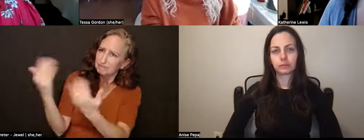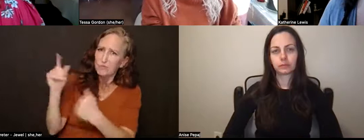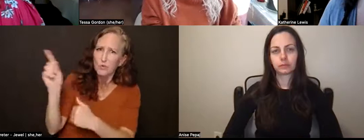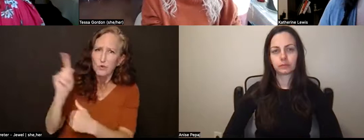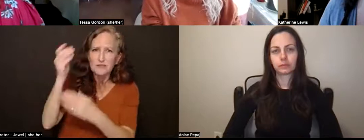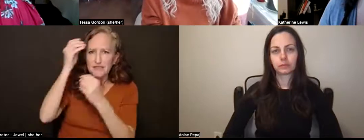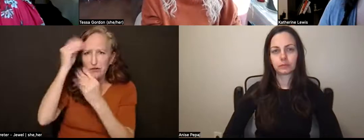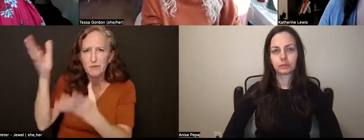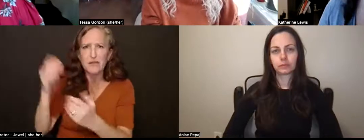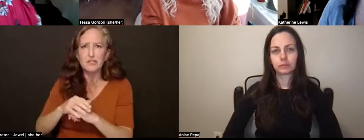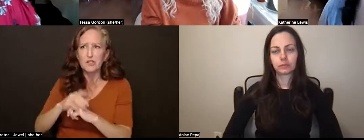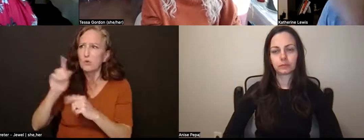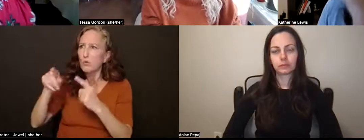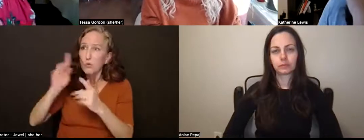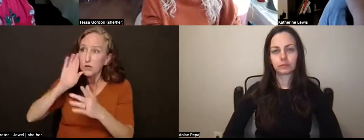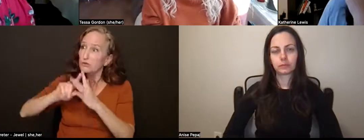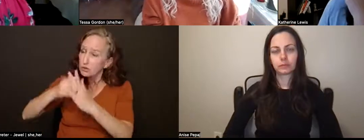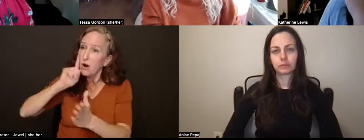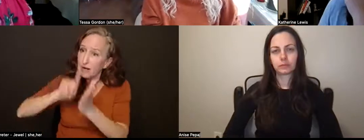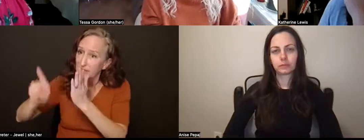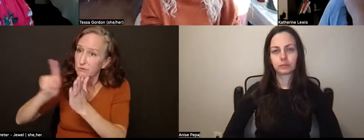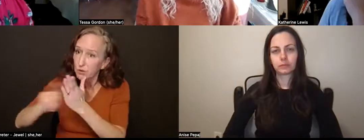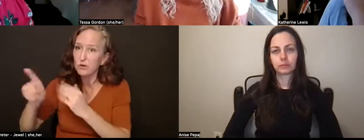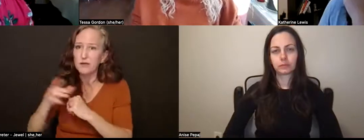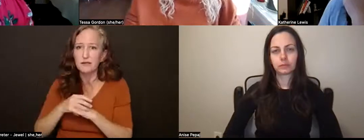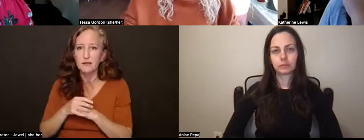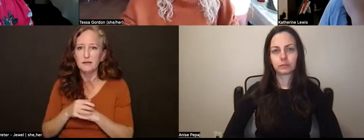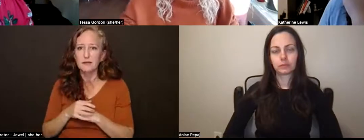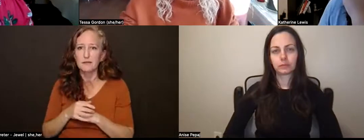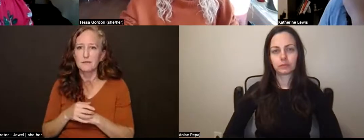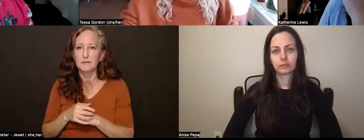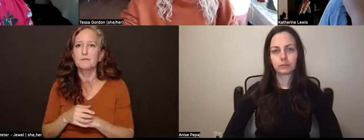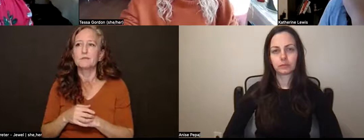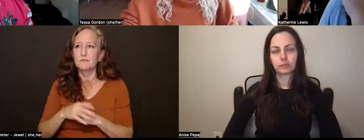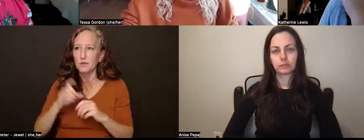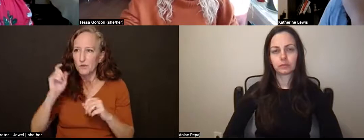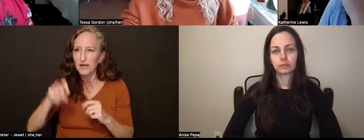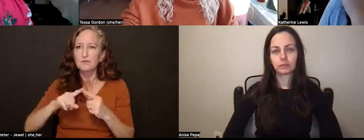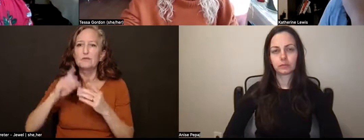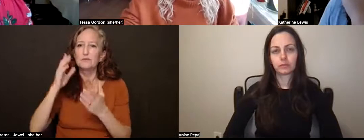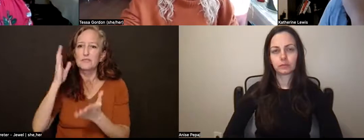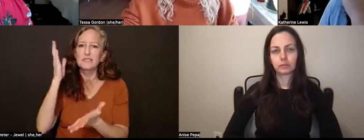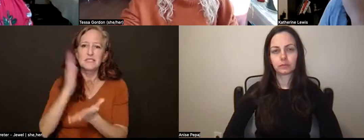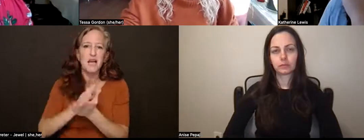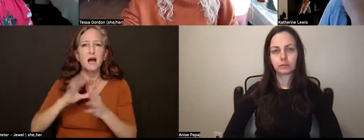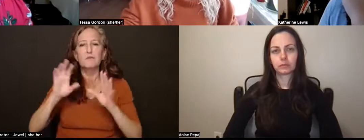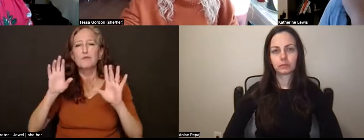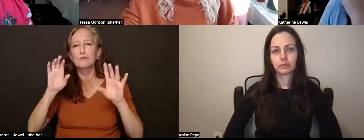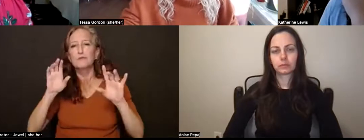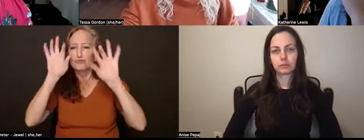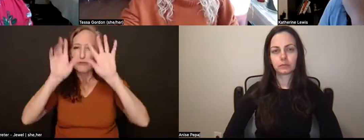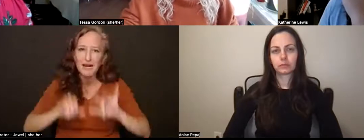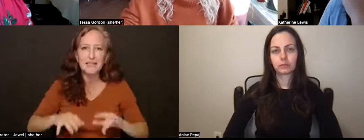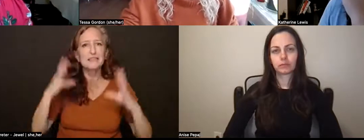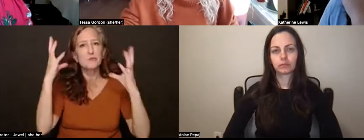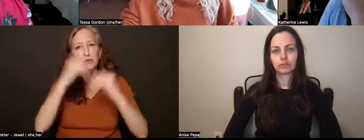start to explore that. And so we have to start writing these beautiful flowery articles, and we have to